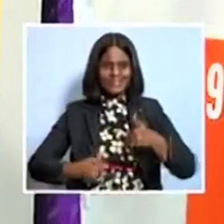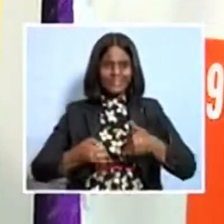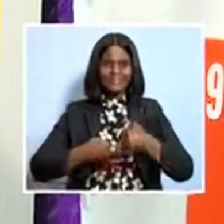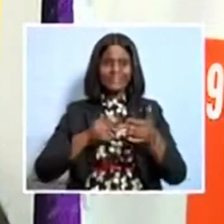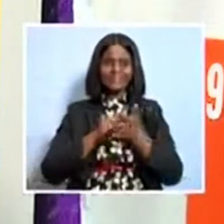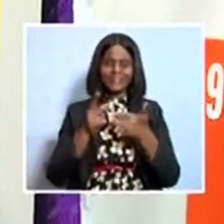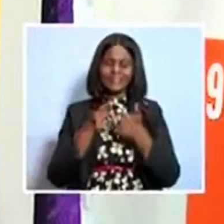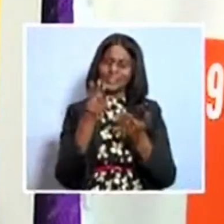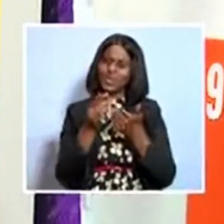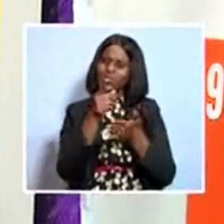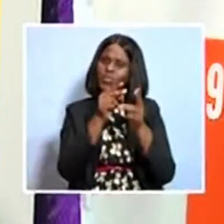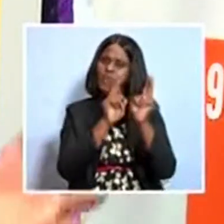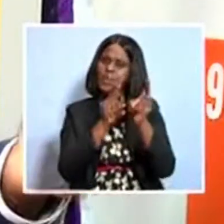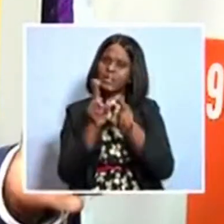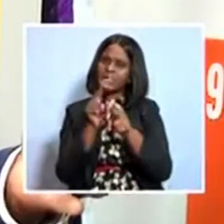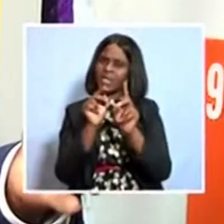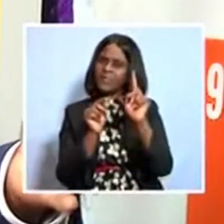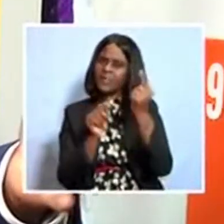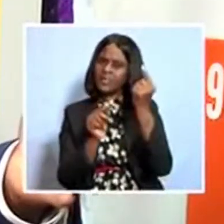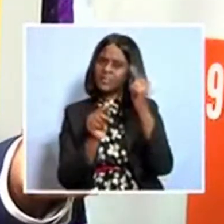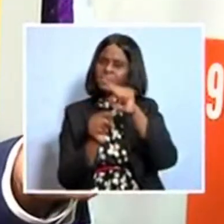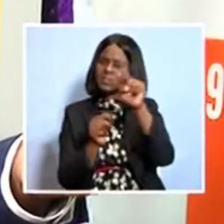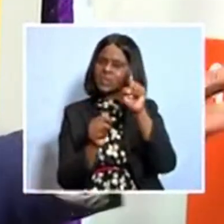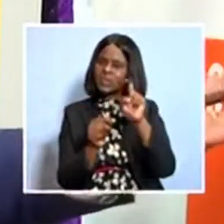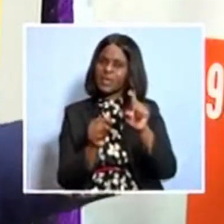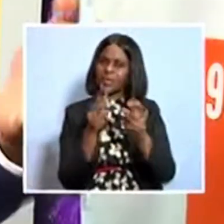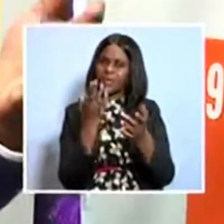you'd want to respond to the first one? Maybe